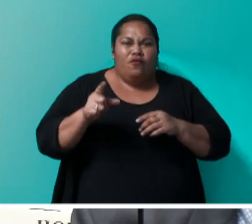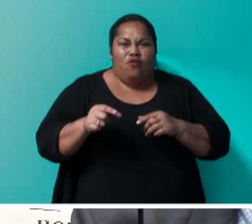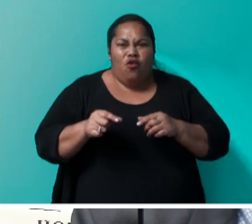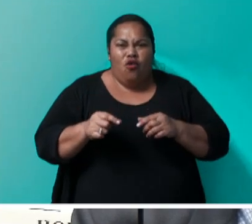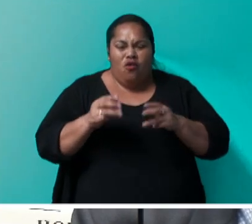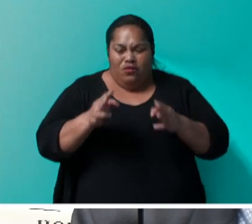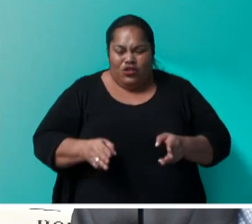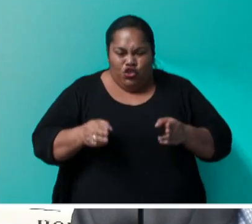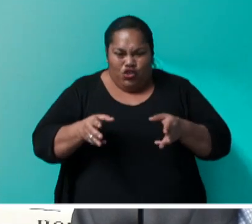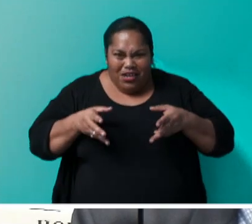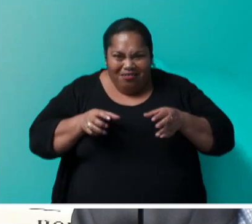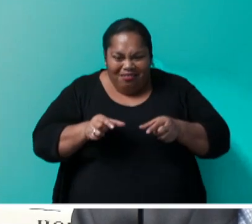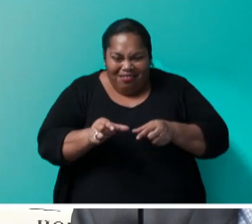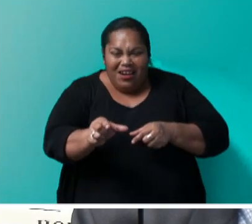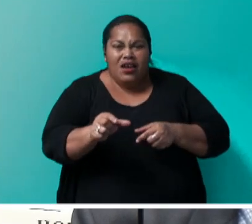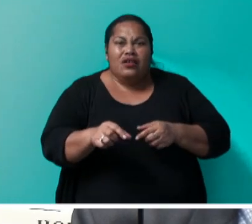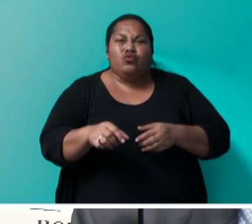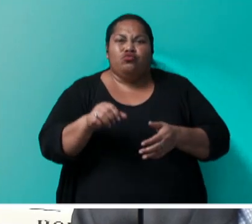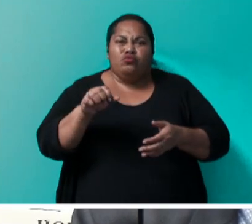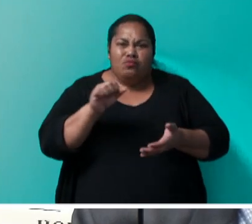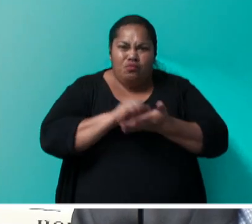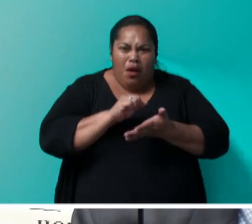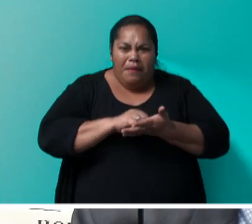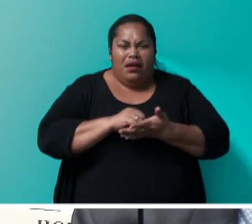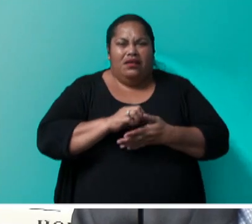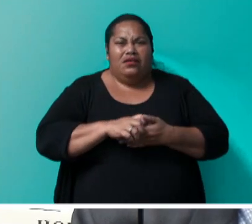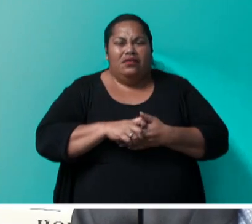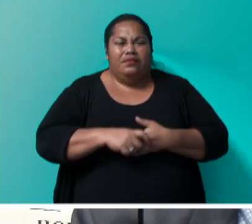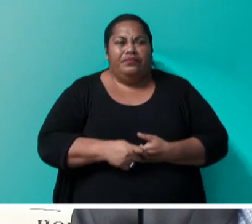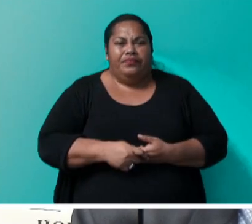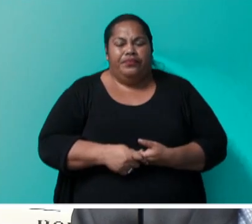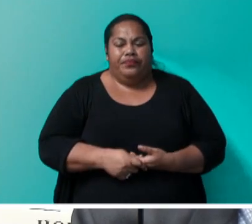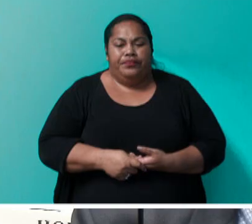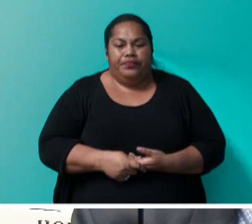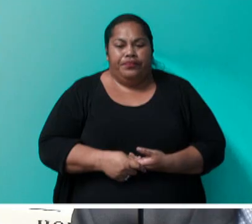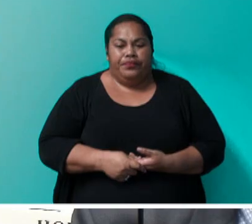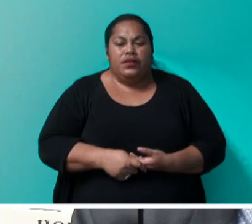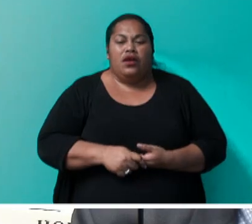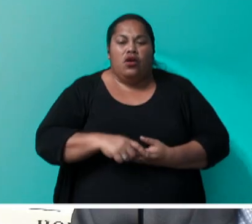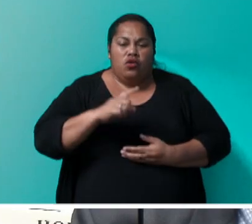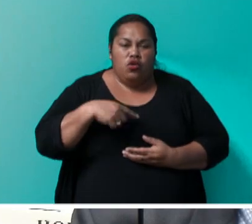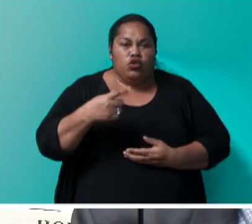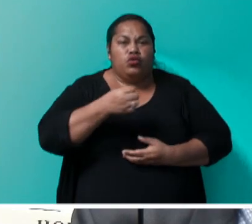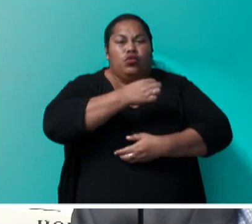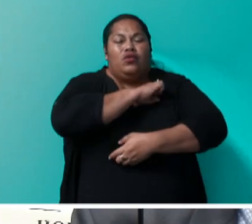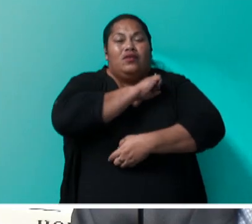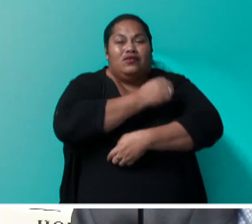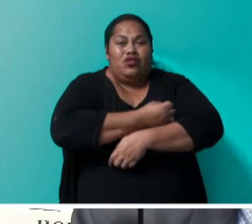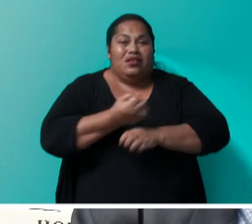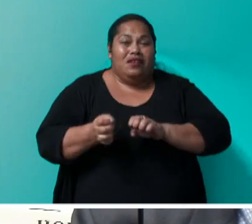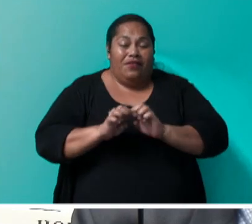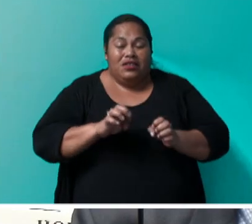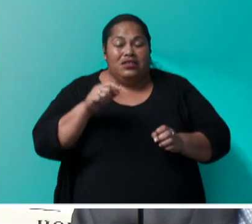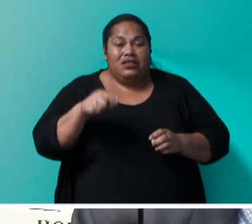operational where it's needed. Mr. Speaker, while FSC continues to strengthen the efficiency and the commercial operation of